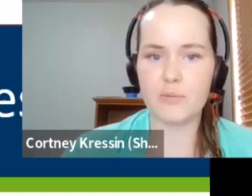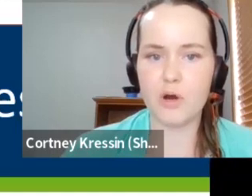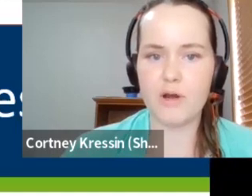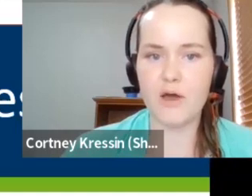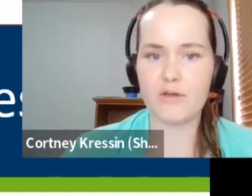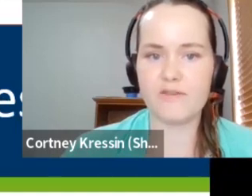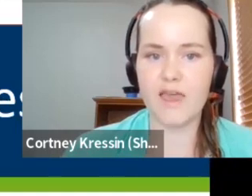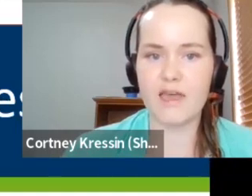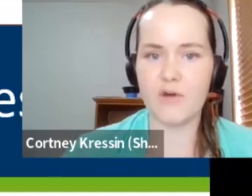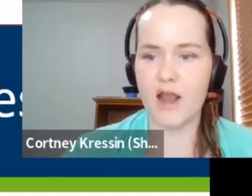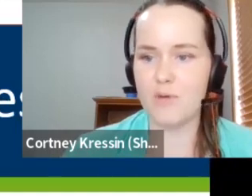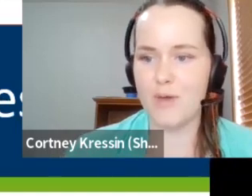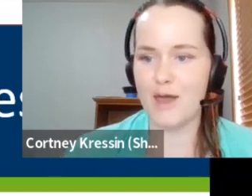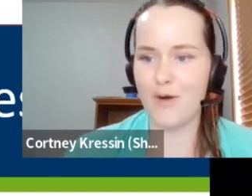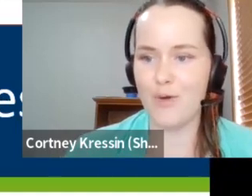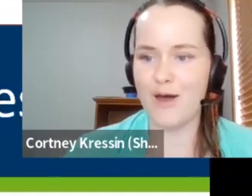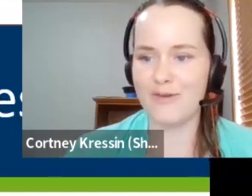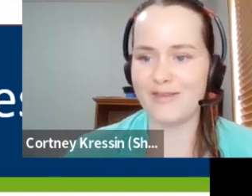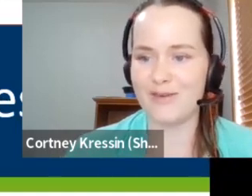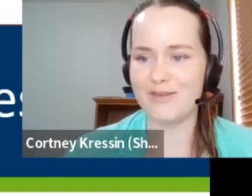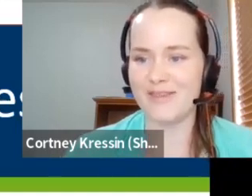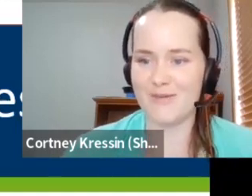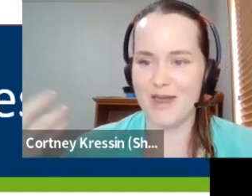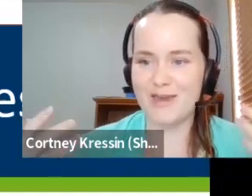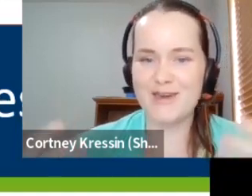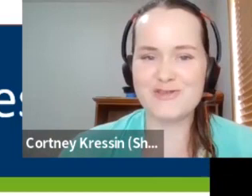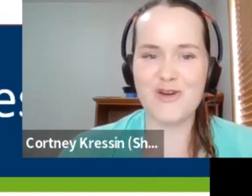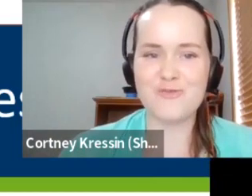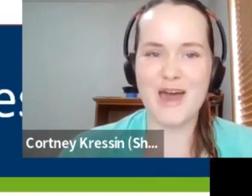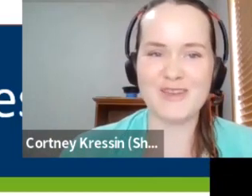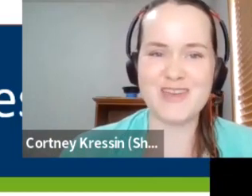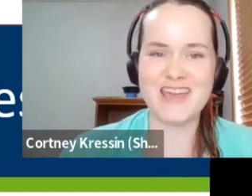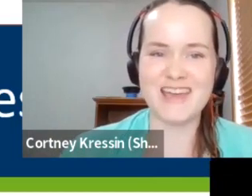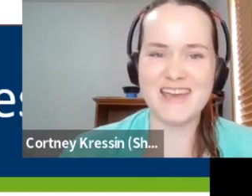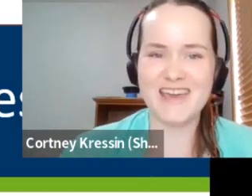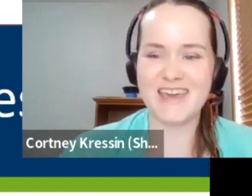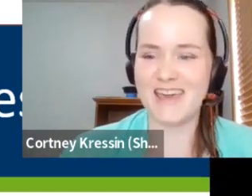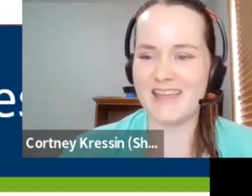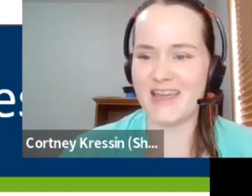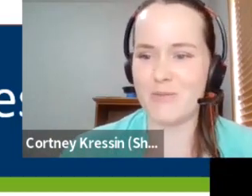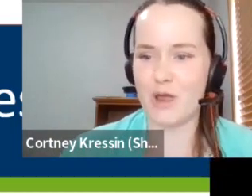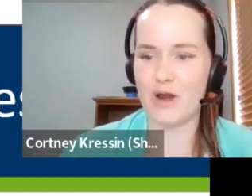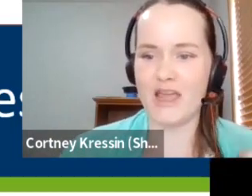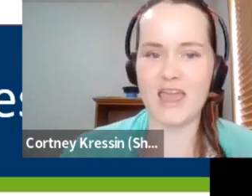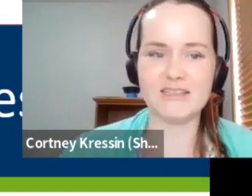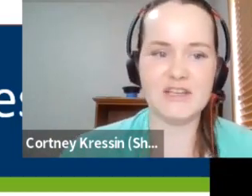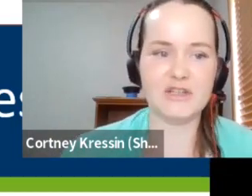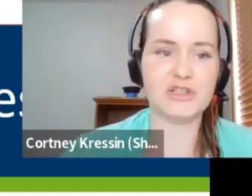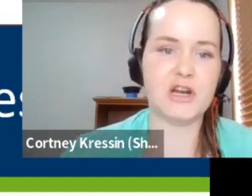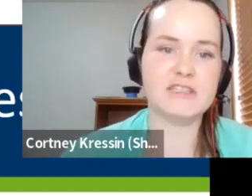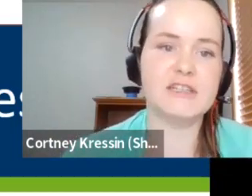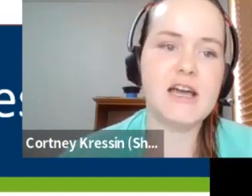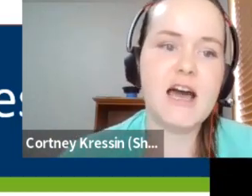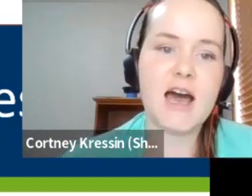and her pronouns, and right now I'm in my home office, so you'll see my shelf behind me, and I am wearing a